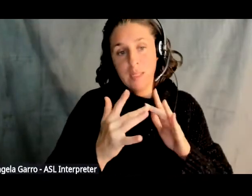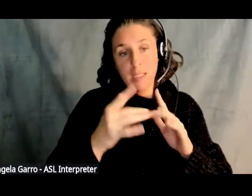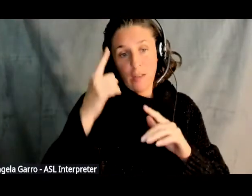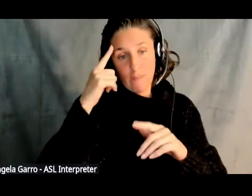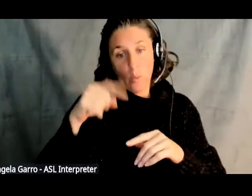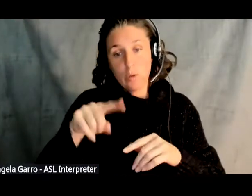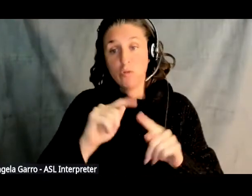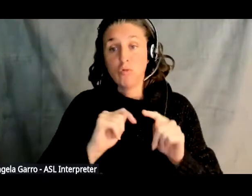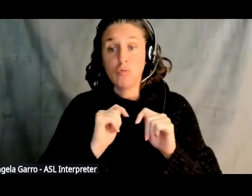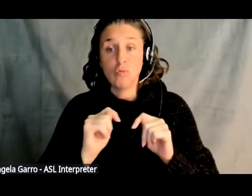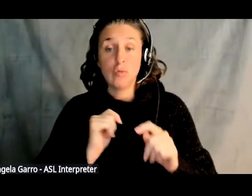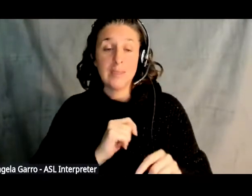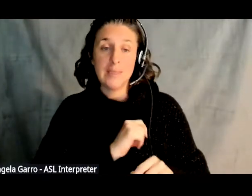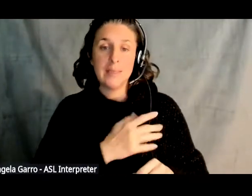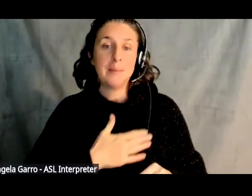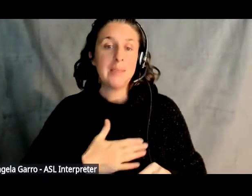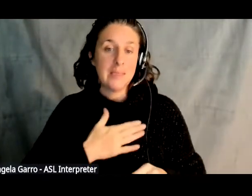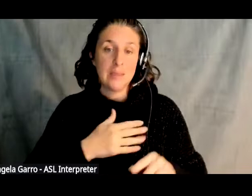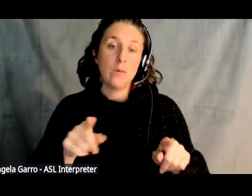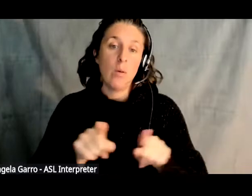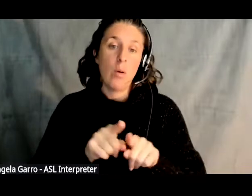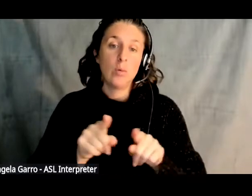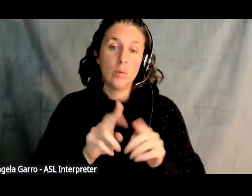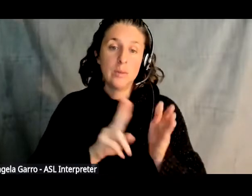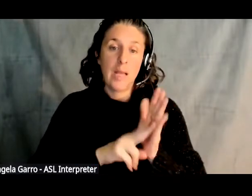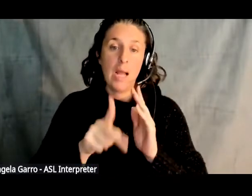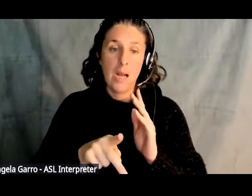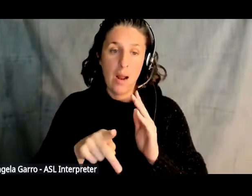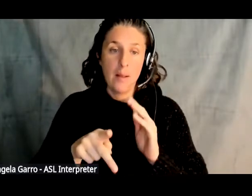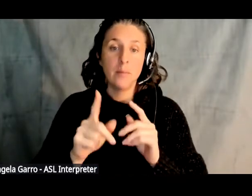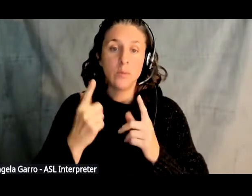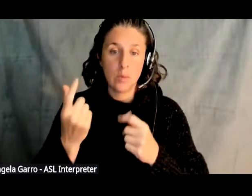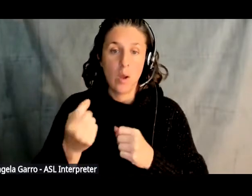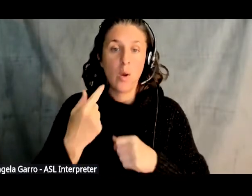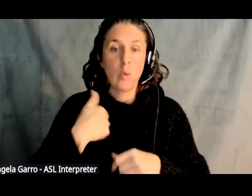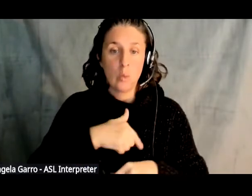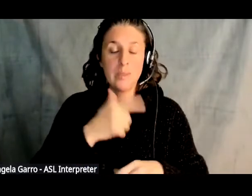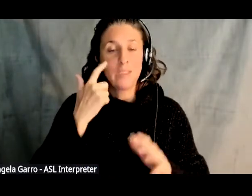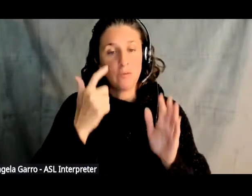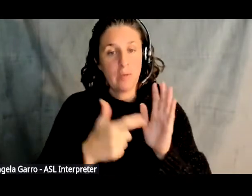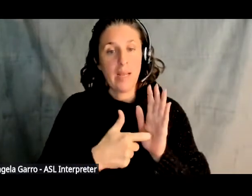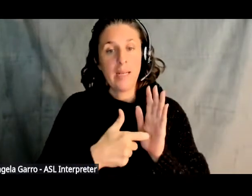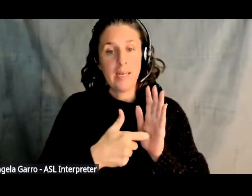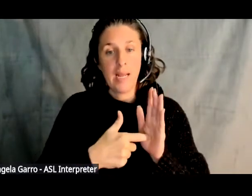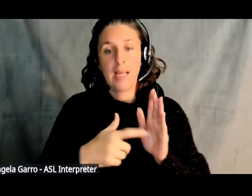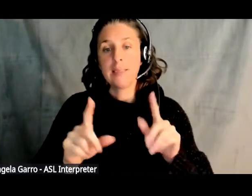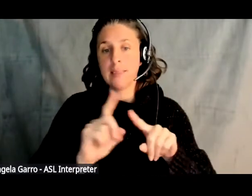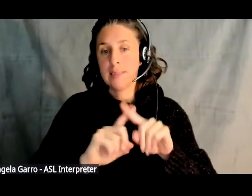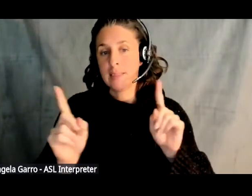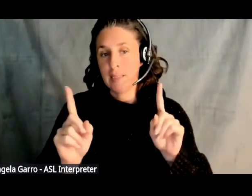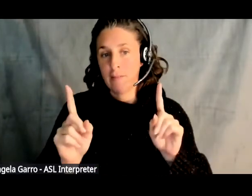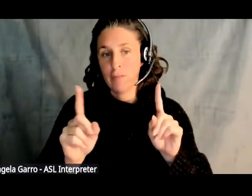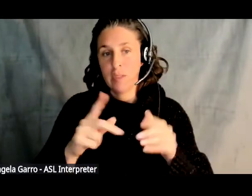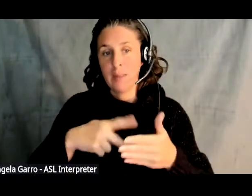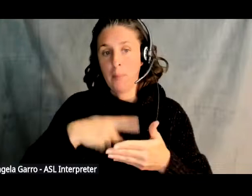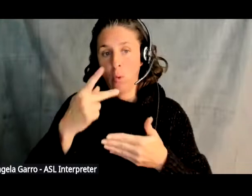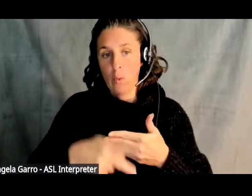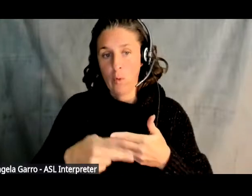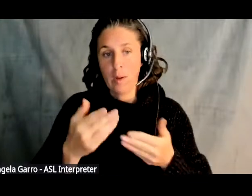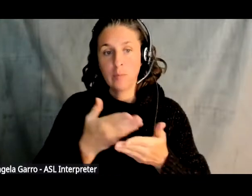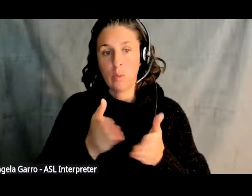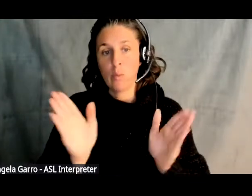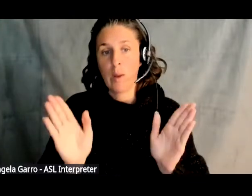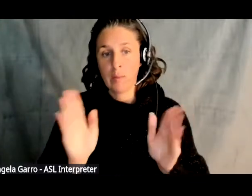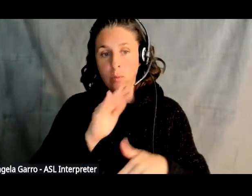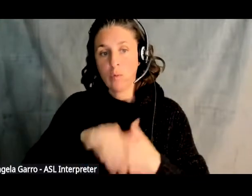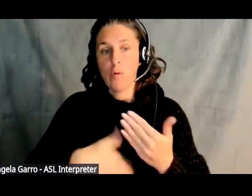trustees, please also sign up to go. We recognize different programs throughout all